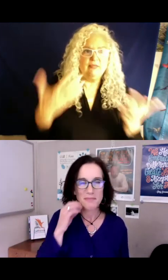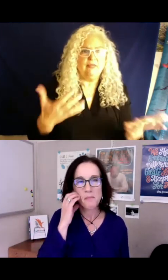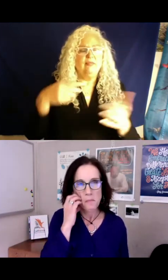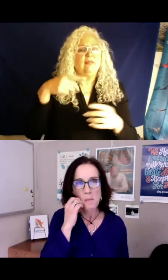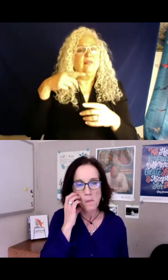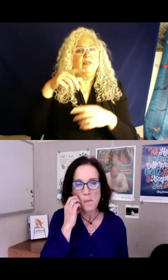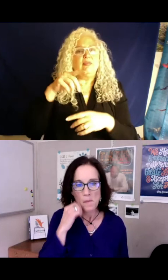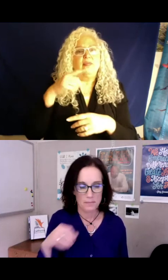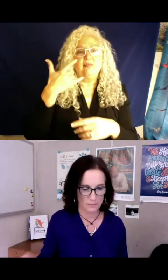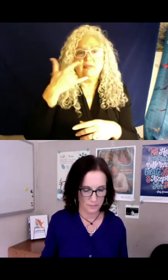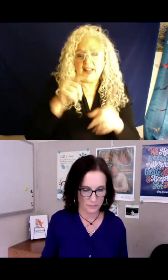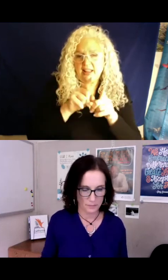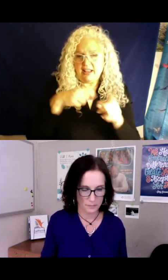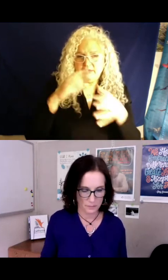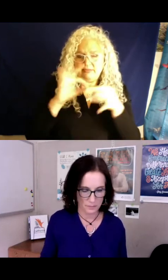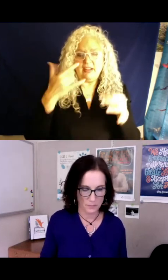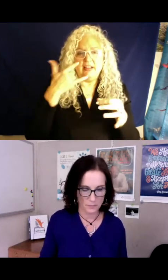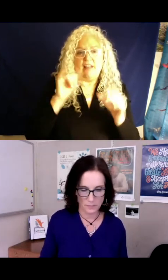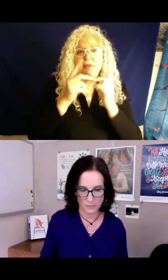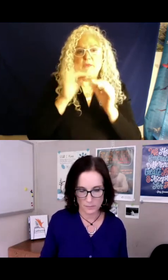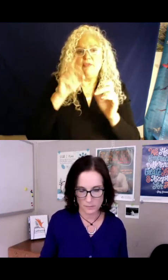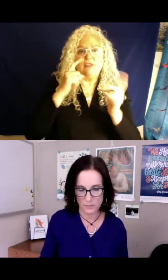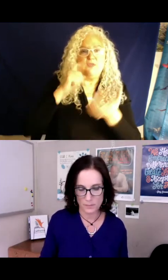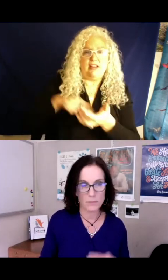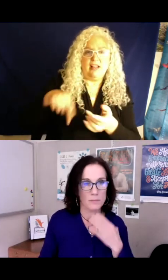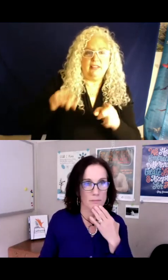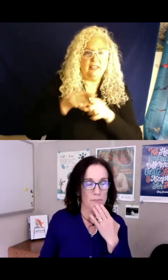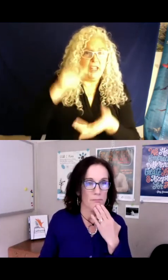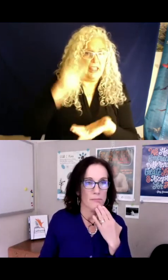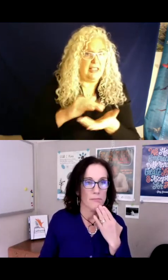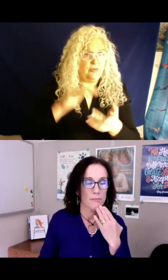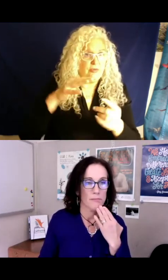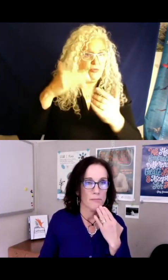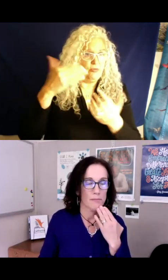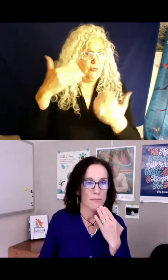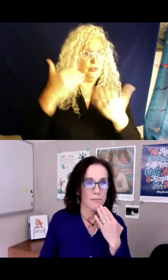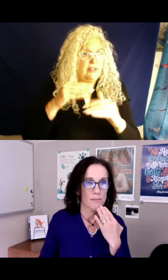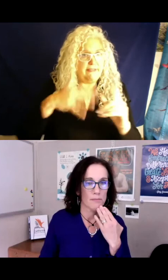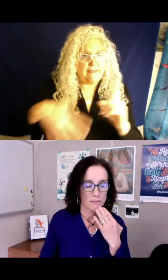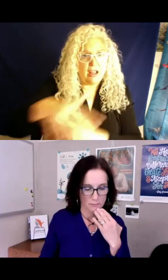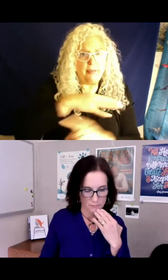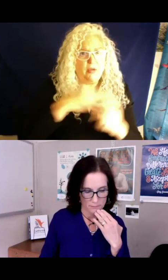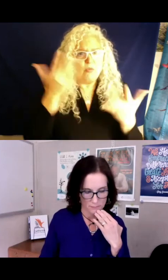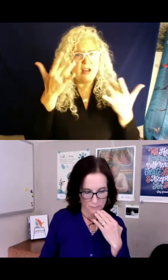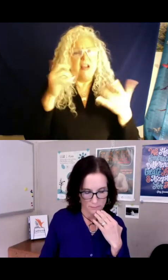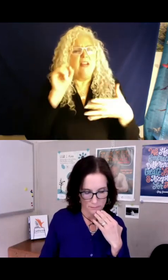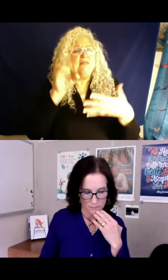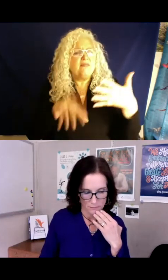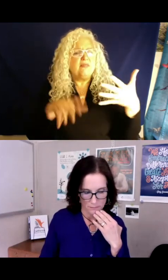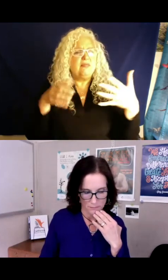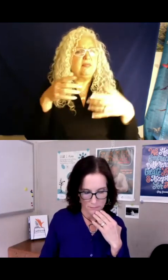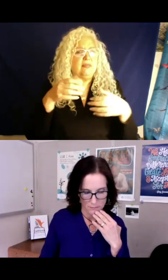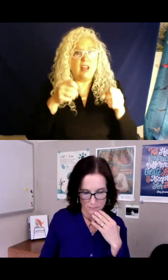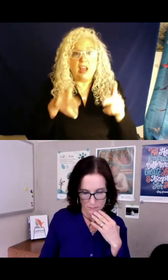At California School for the Deaf, like I mentioned, the California State Department recognizes this